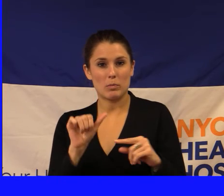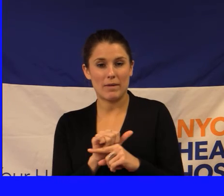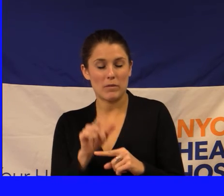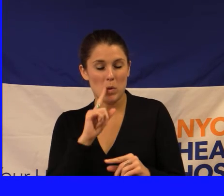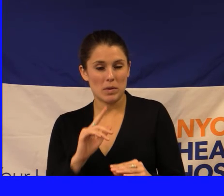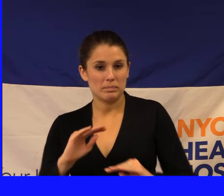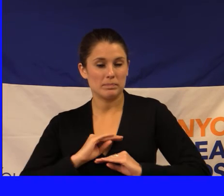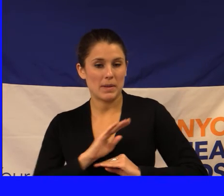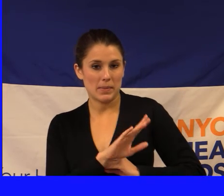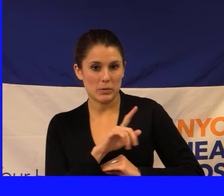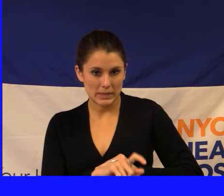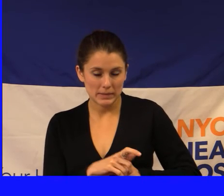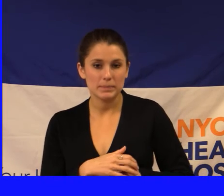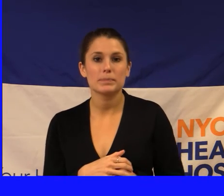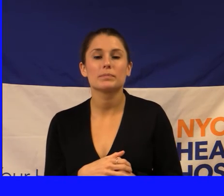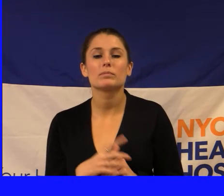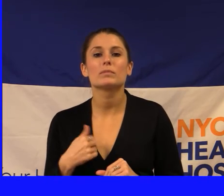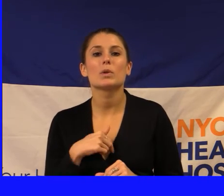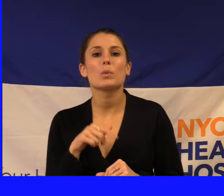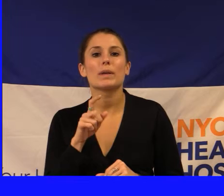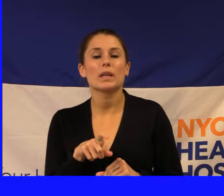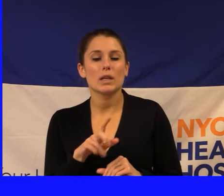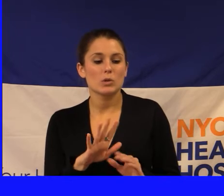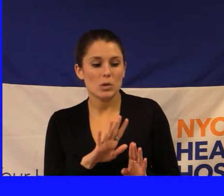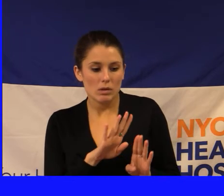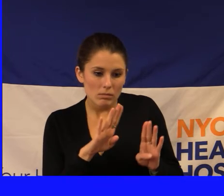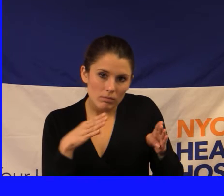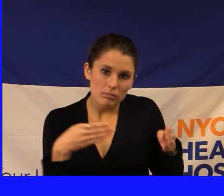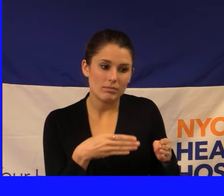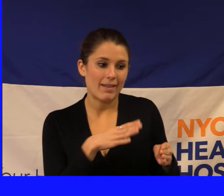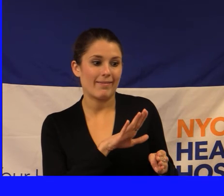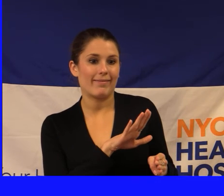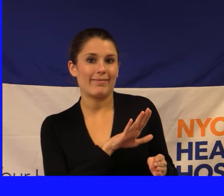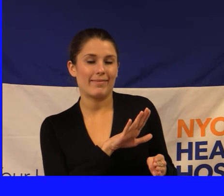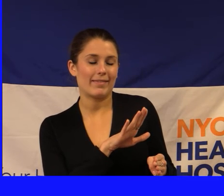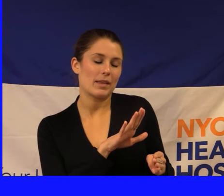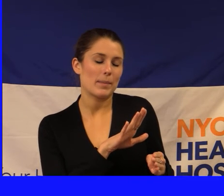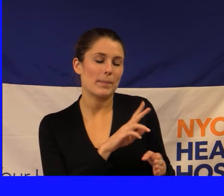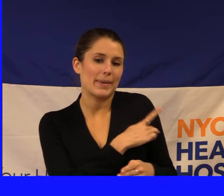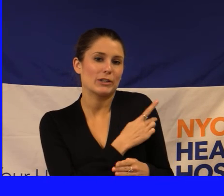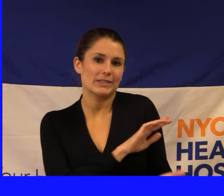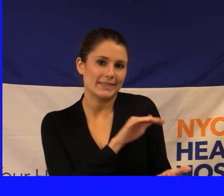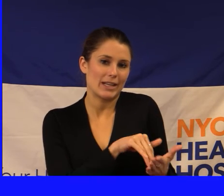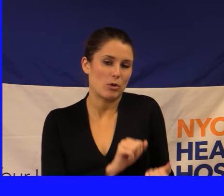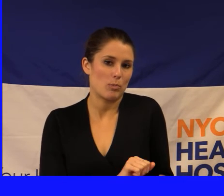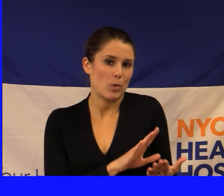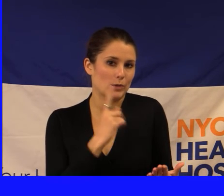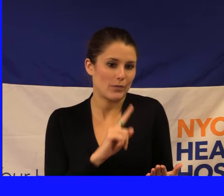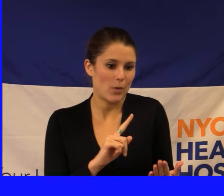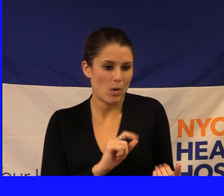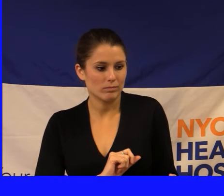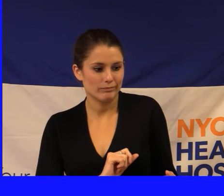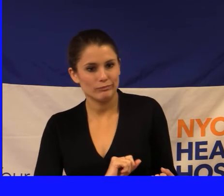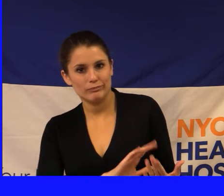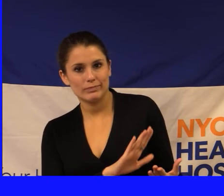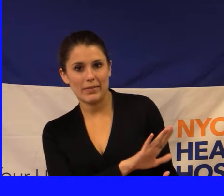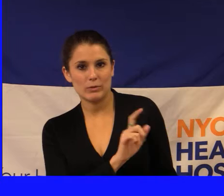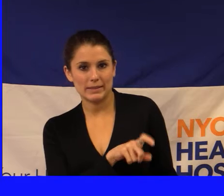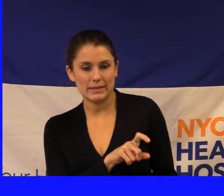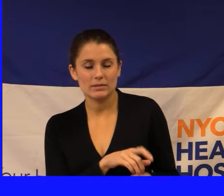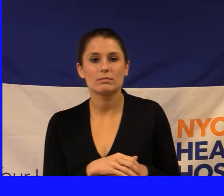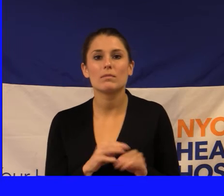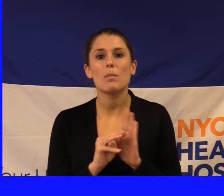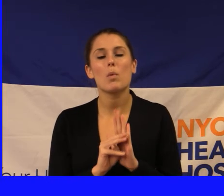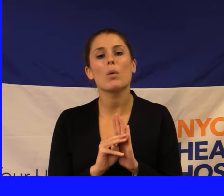more patient-centered approaches to meeting their patient needs. I think a model of care for